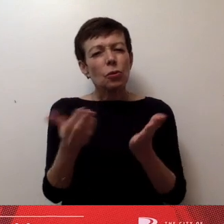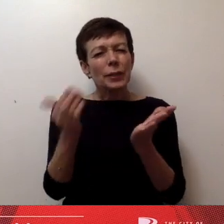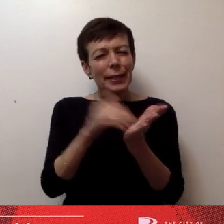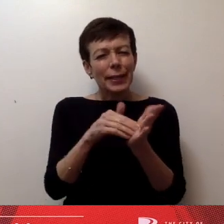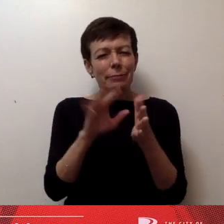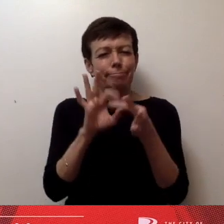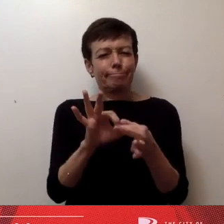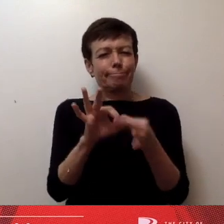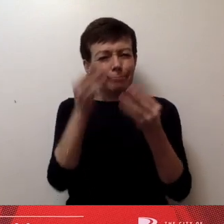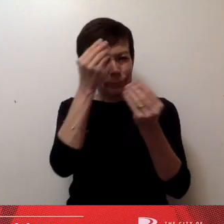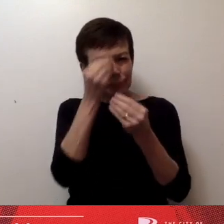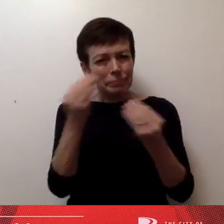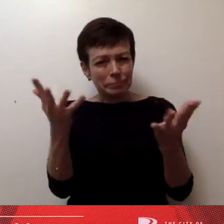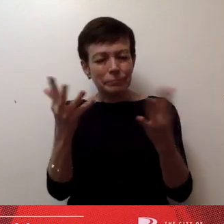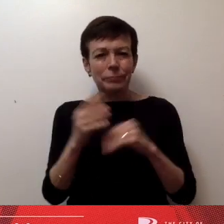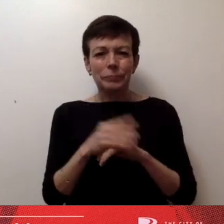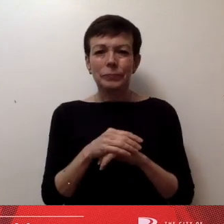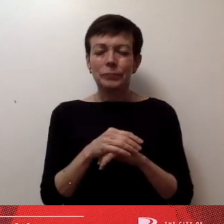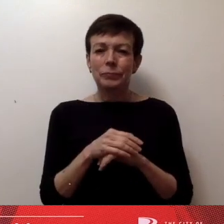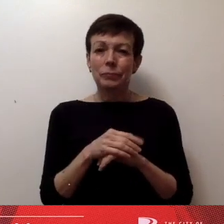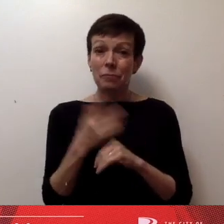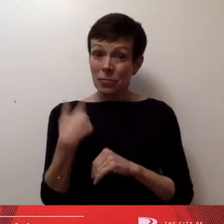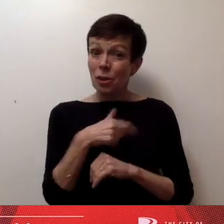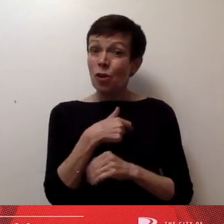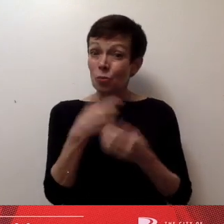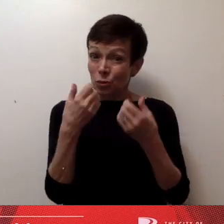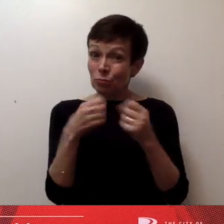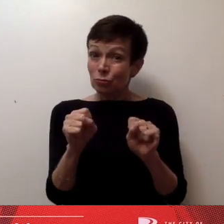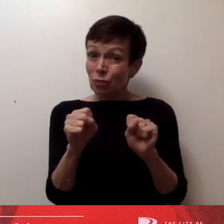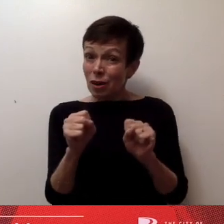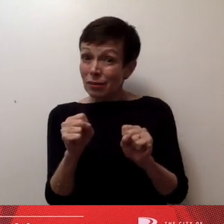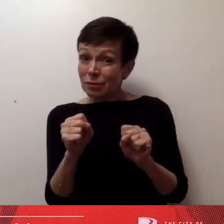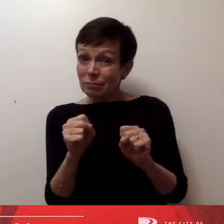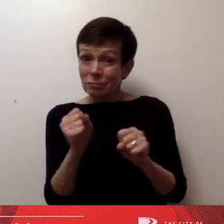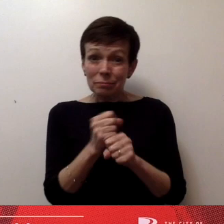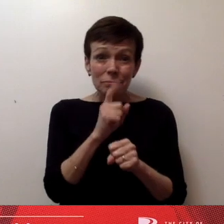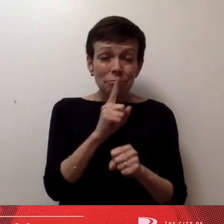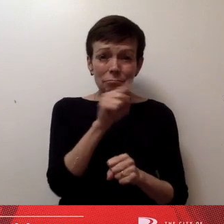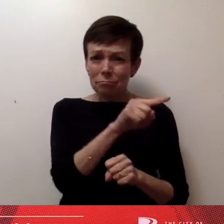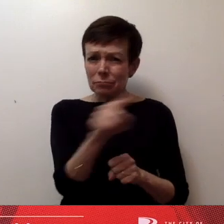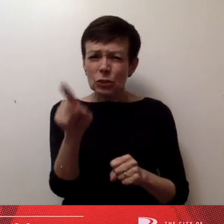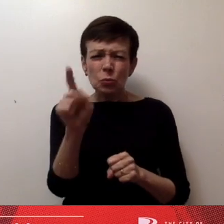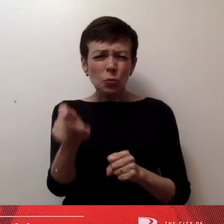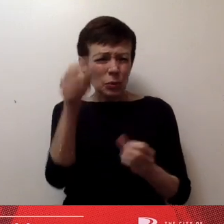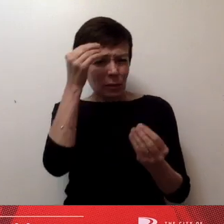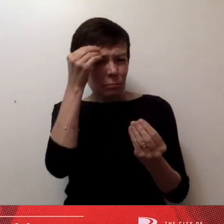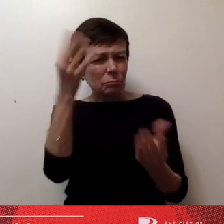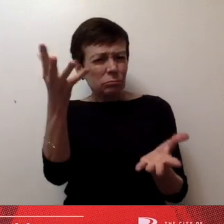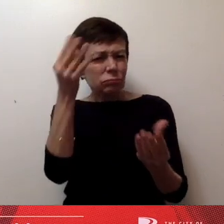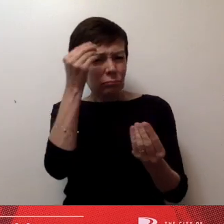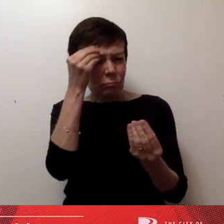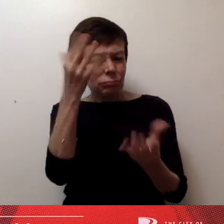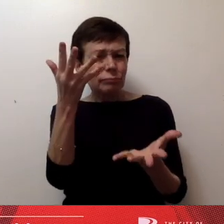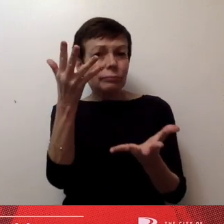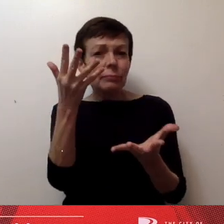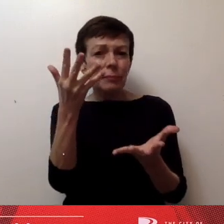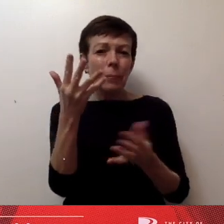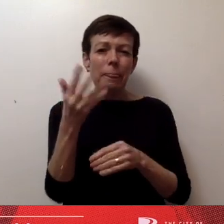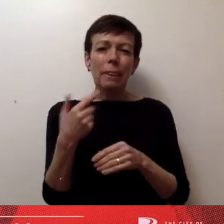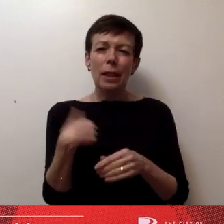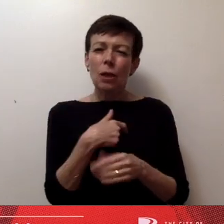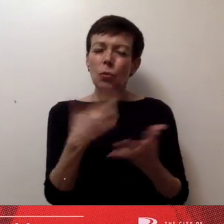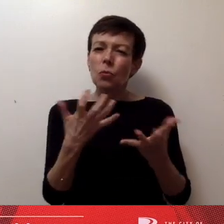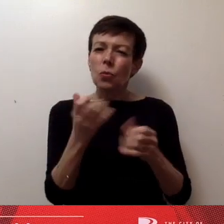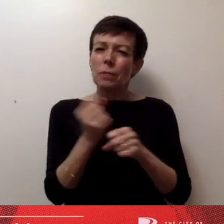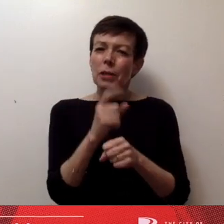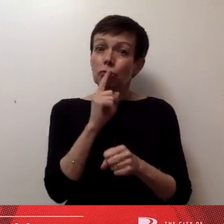many ways, and we really are endeavoring to get our citizens all the information that you need to help successfully help